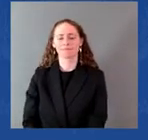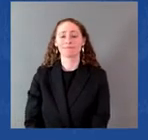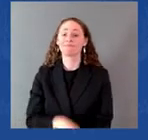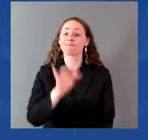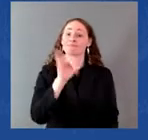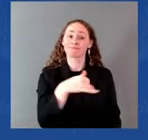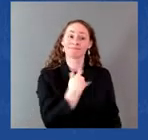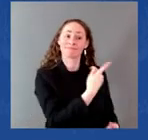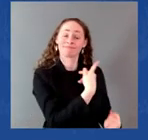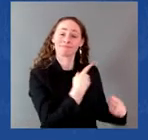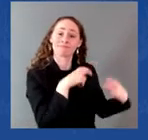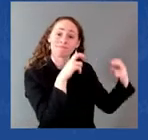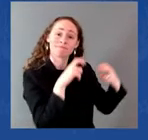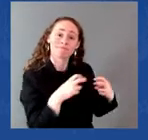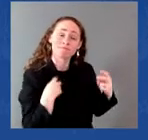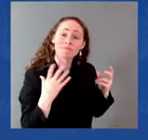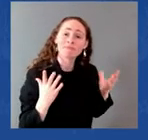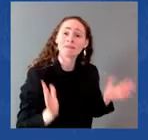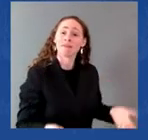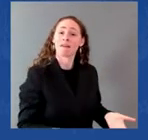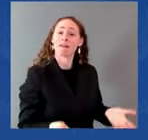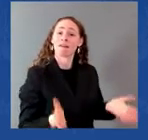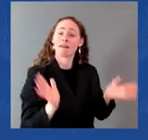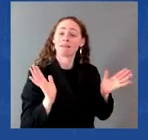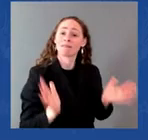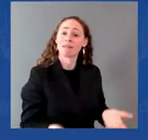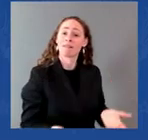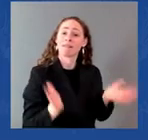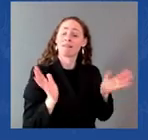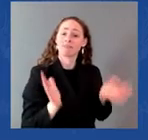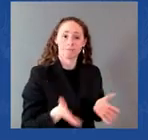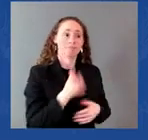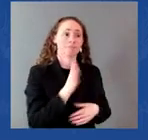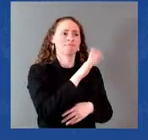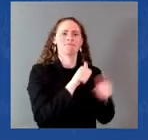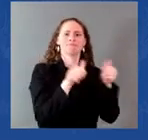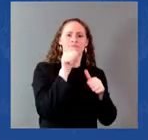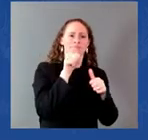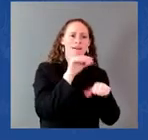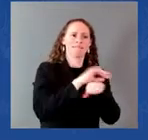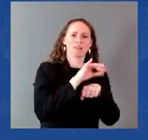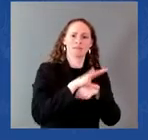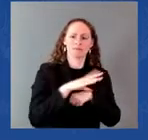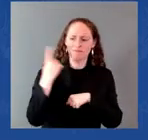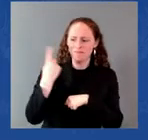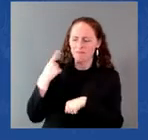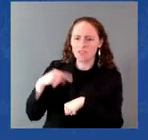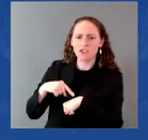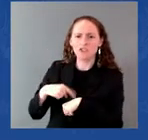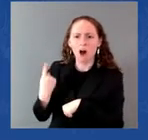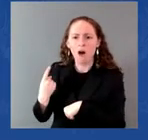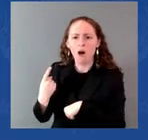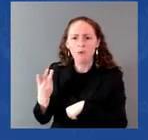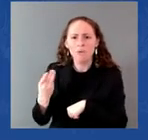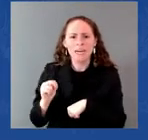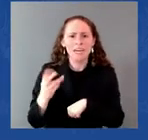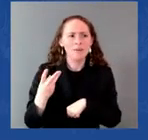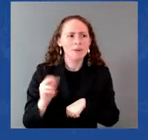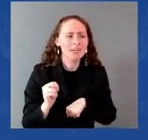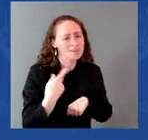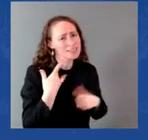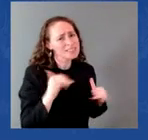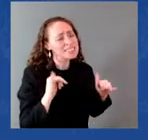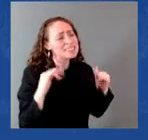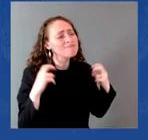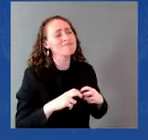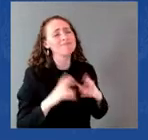issues. And it was one of those most meaningful meetings of my career, but there's something else at the Vatican that's moving